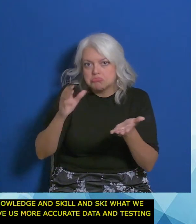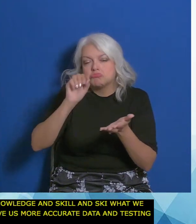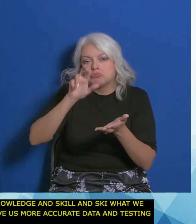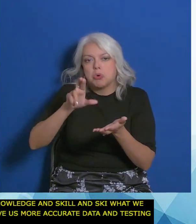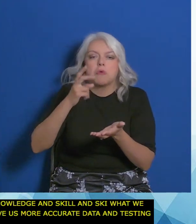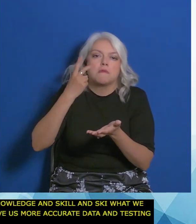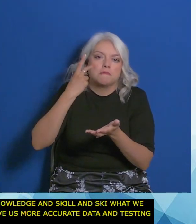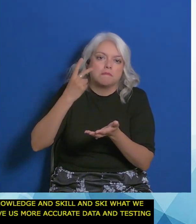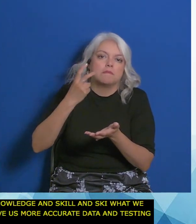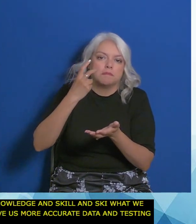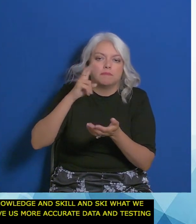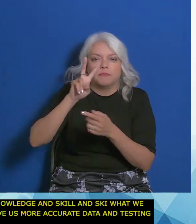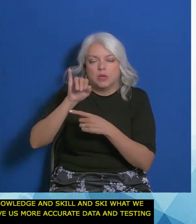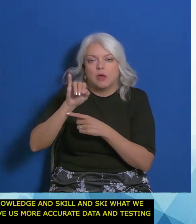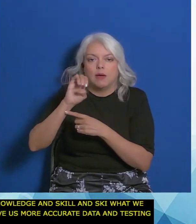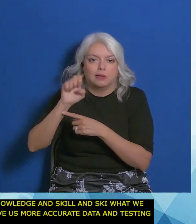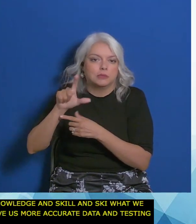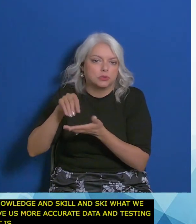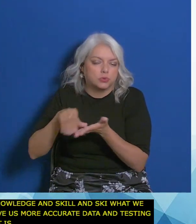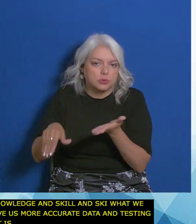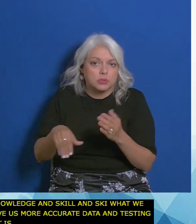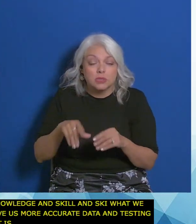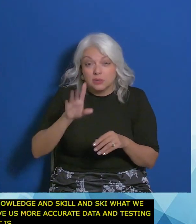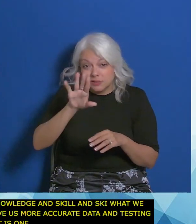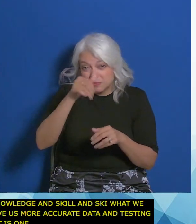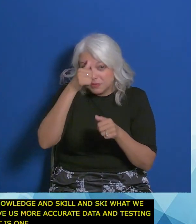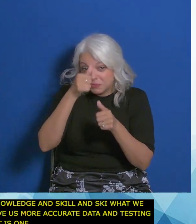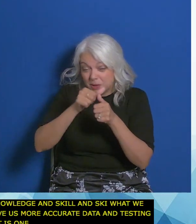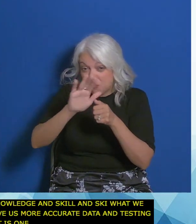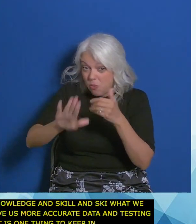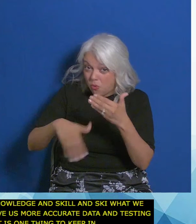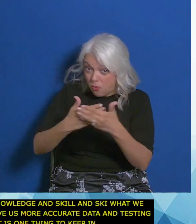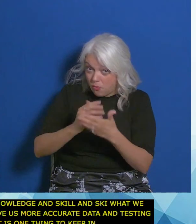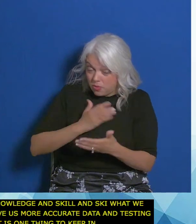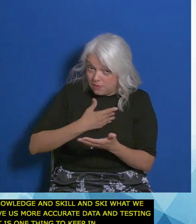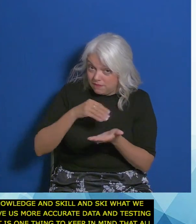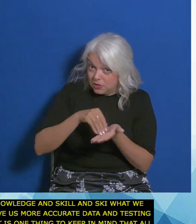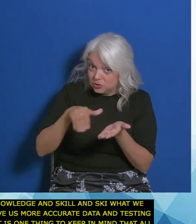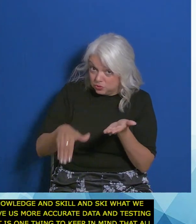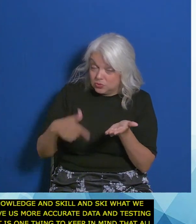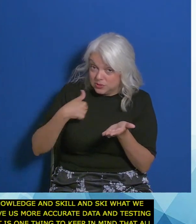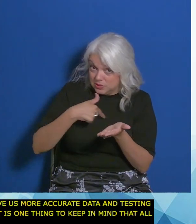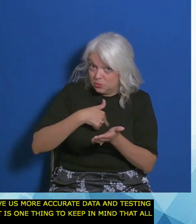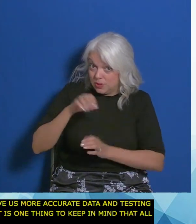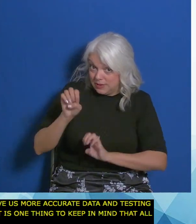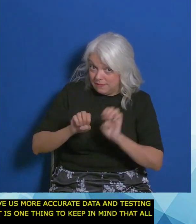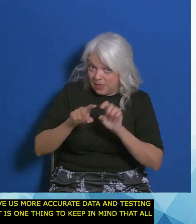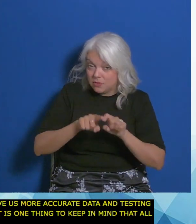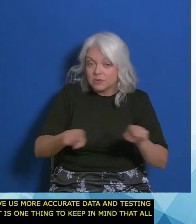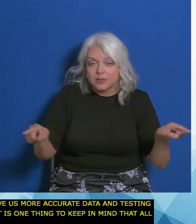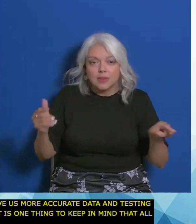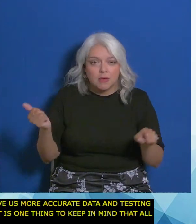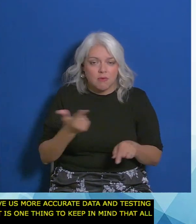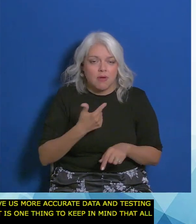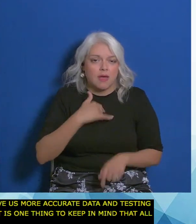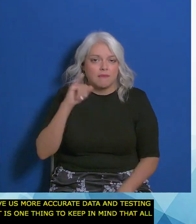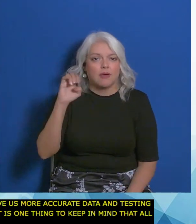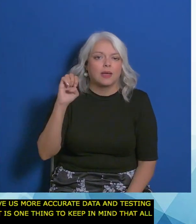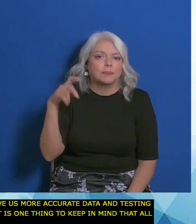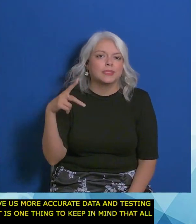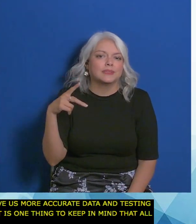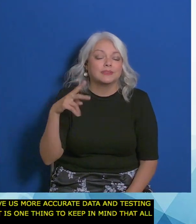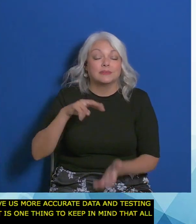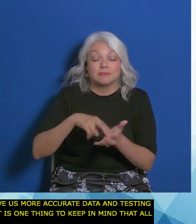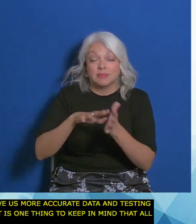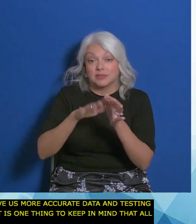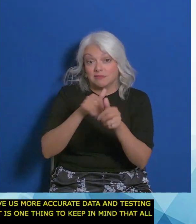us to keep in mind, is that all of our students that we are evaluating have IEPs. And that means that